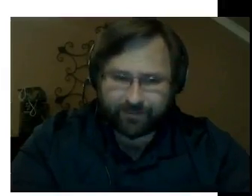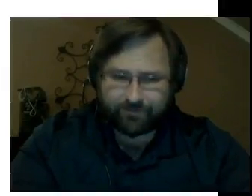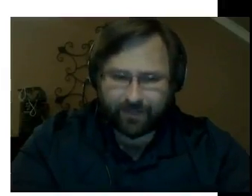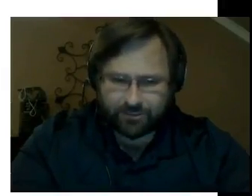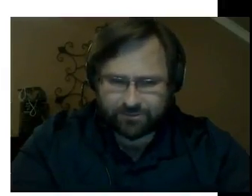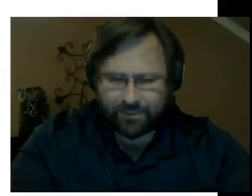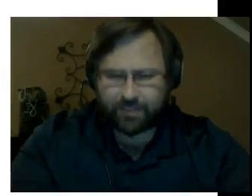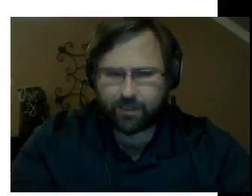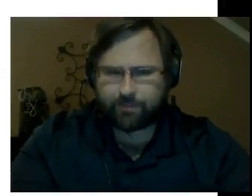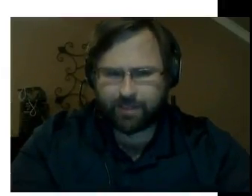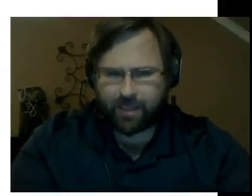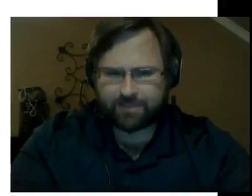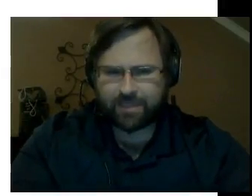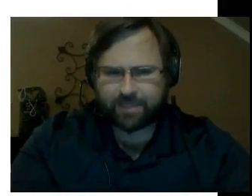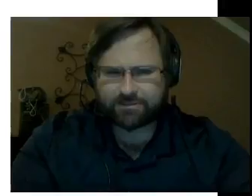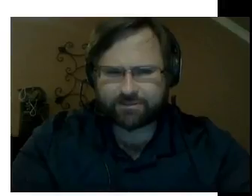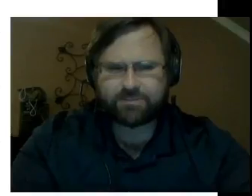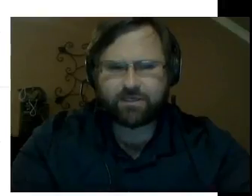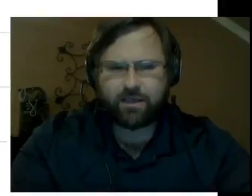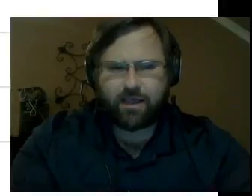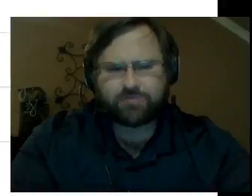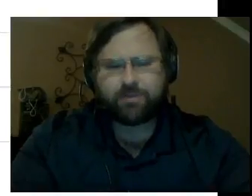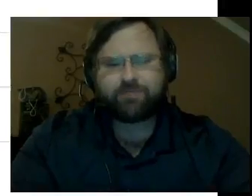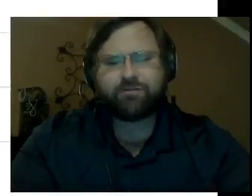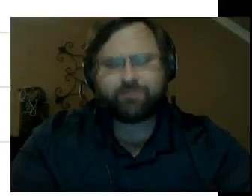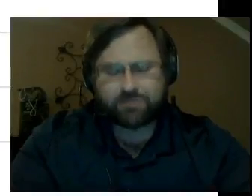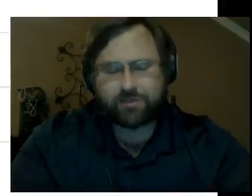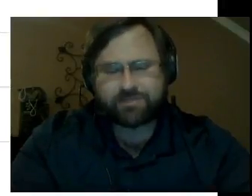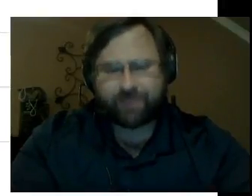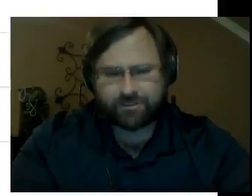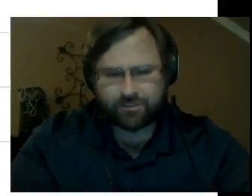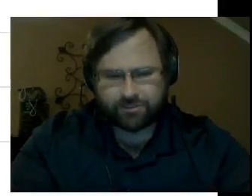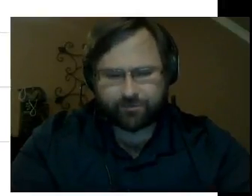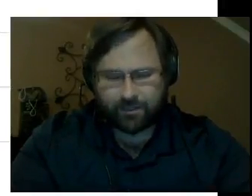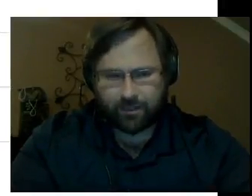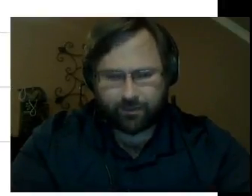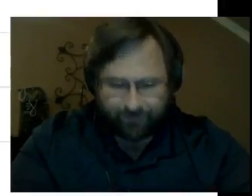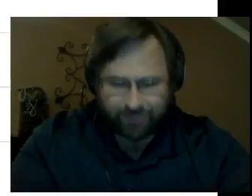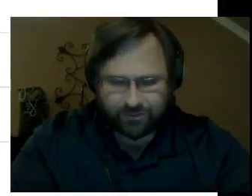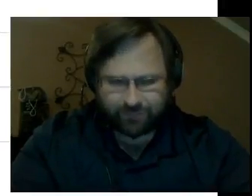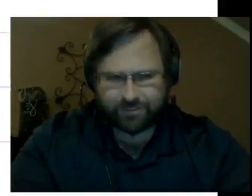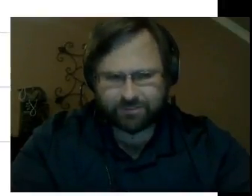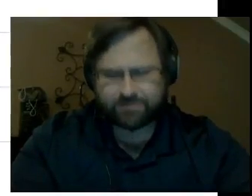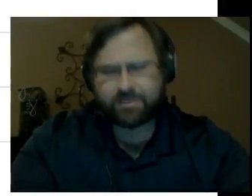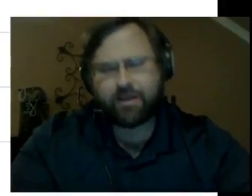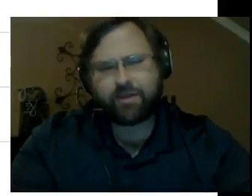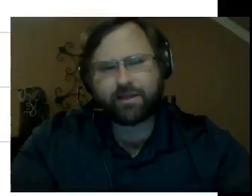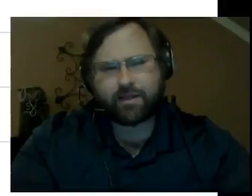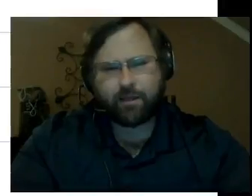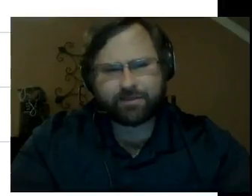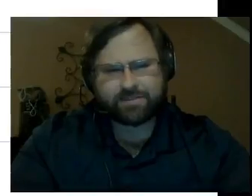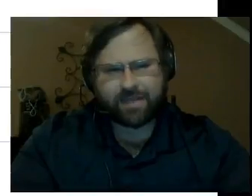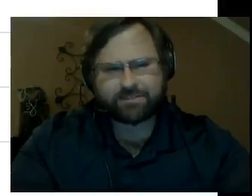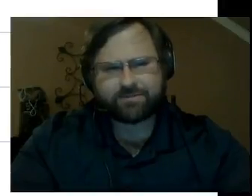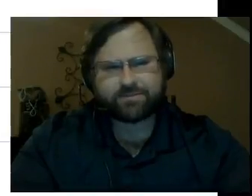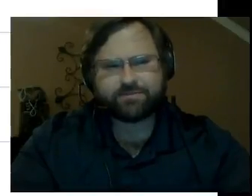movement inflections that can accompany ASL adjectives, as well as the facial inflections that can